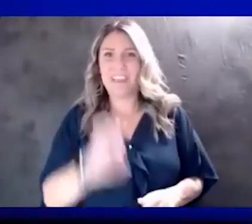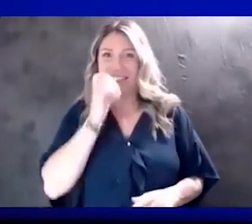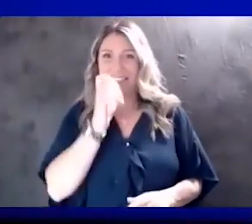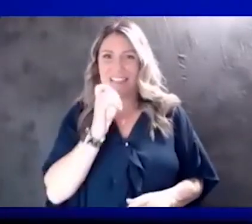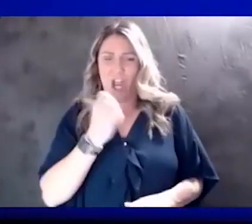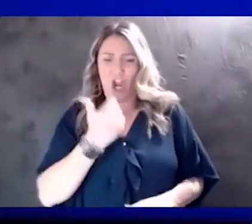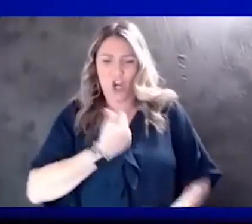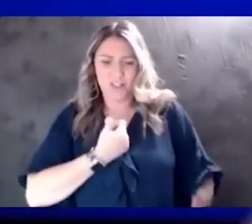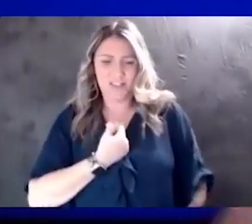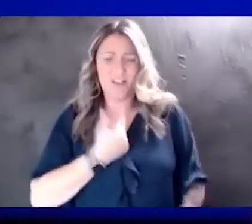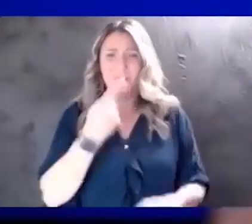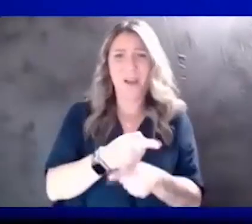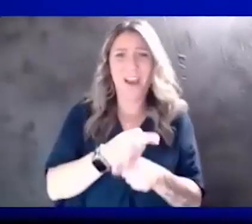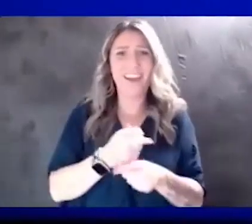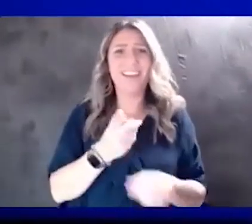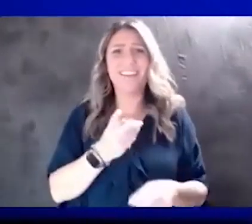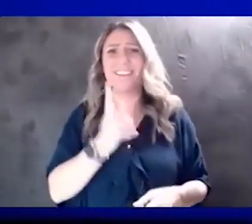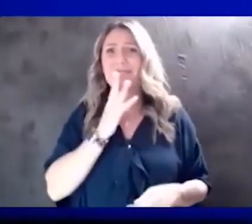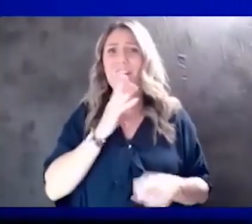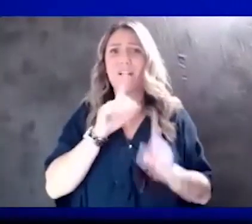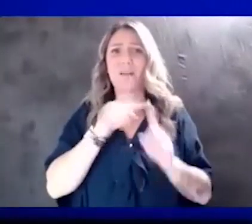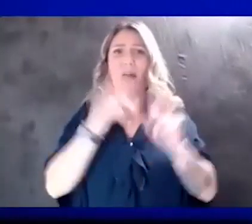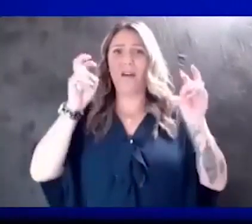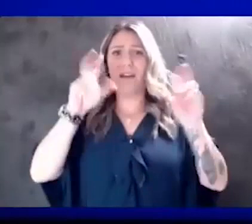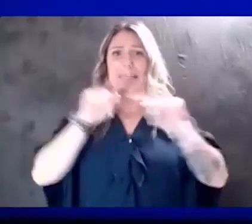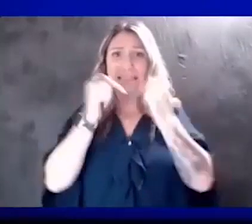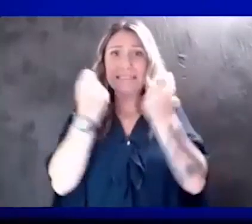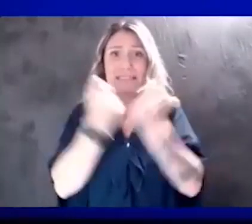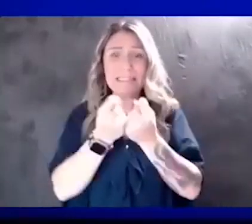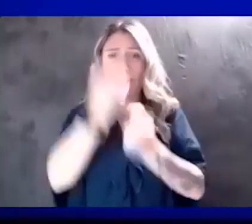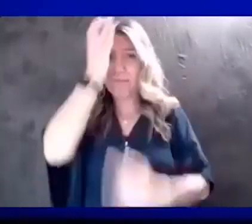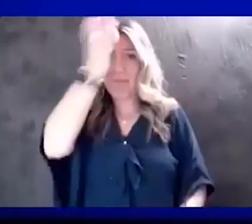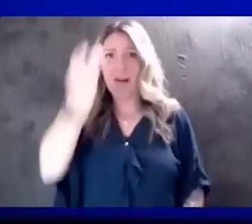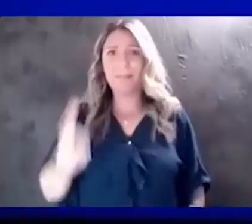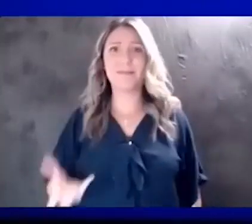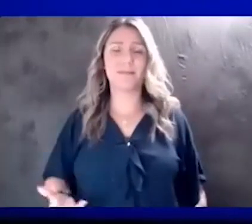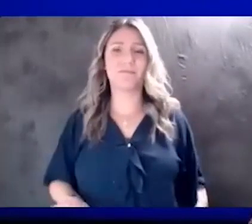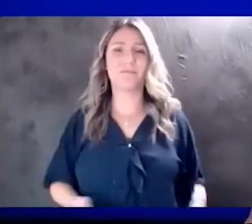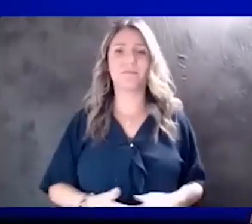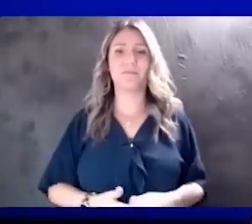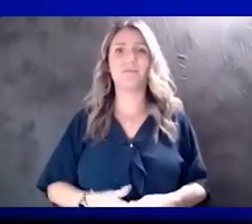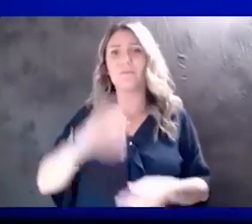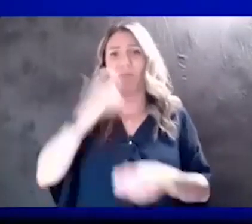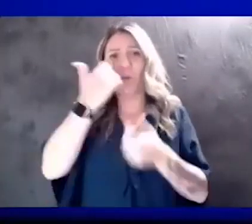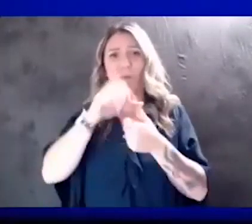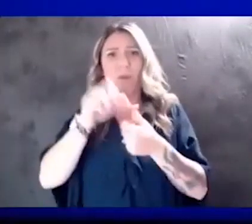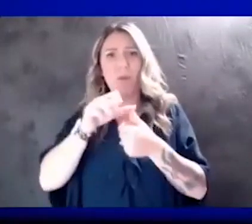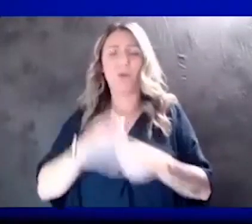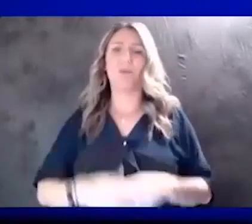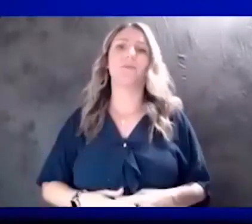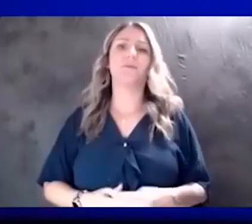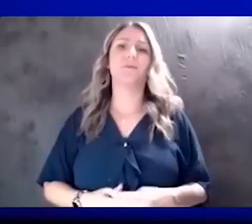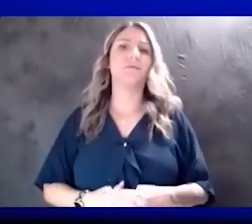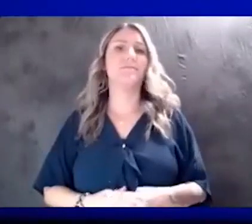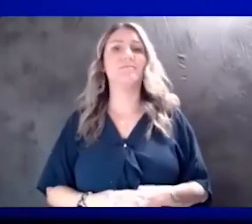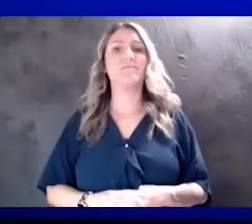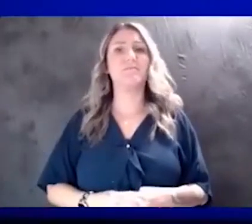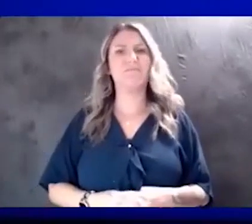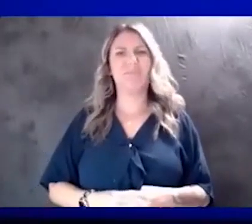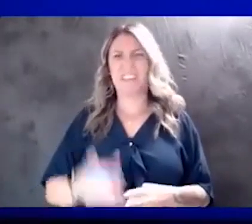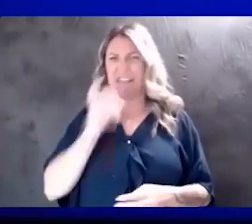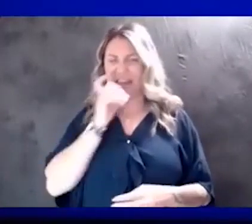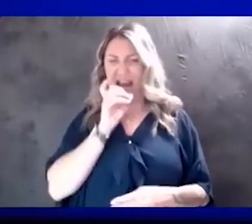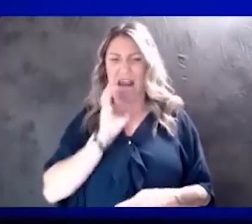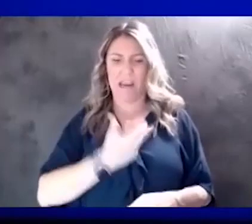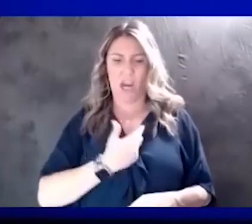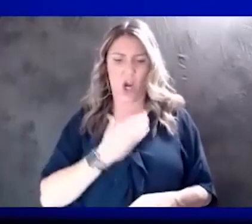about this sort of team concept, and I would say, remember, this is not just about our own risk. This is about our